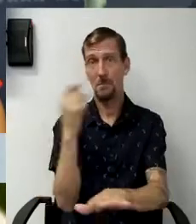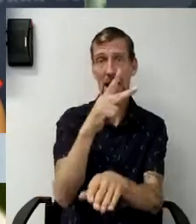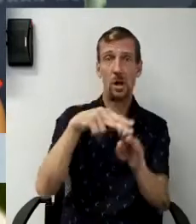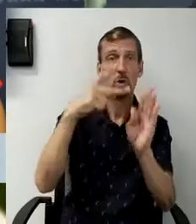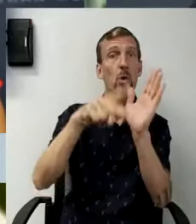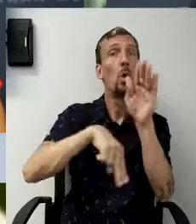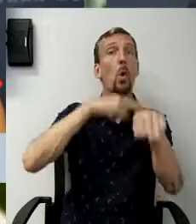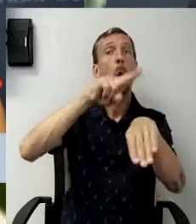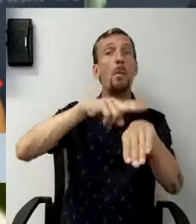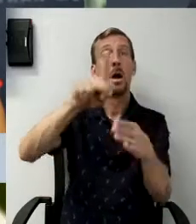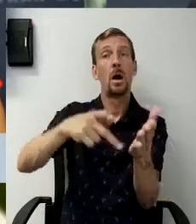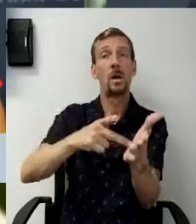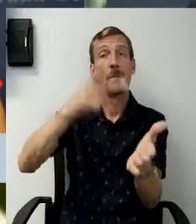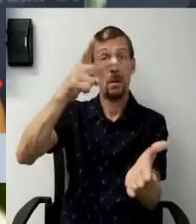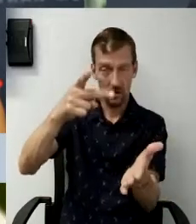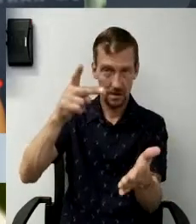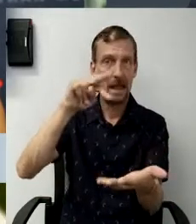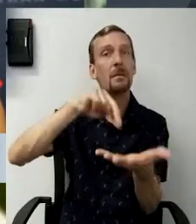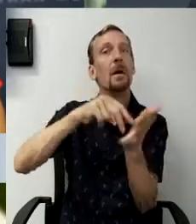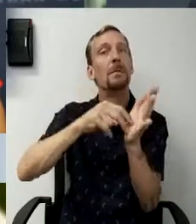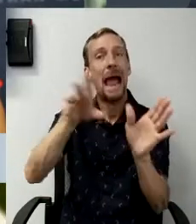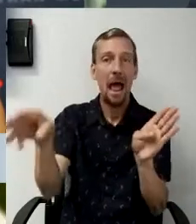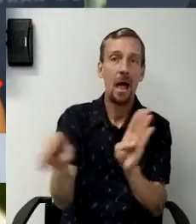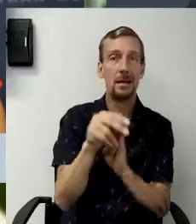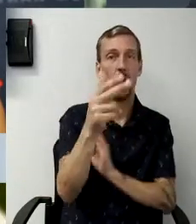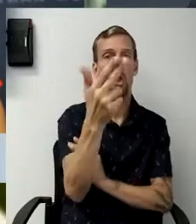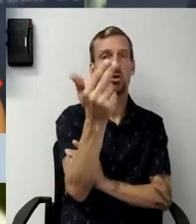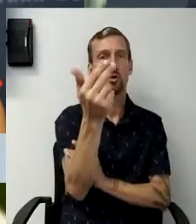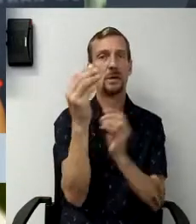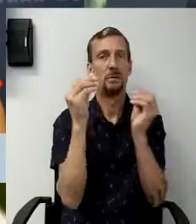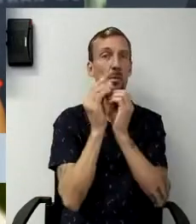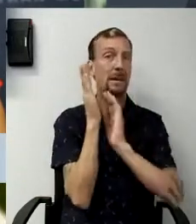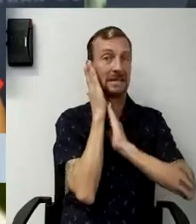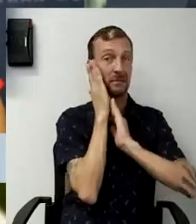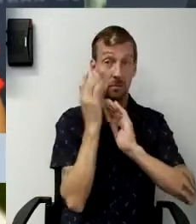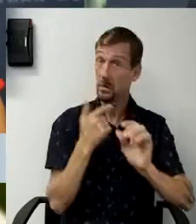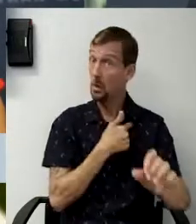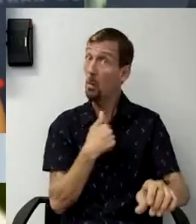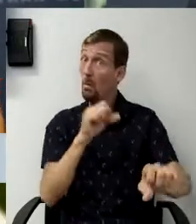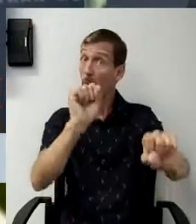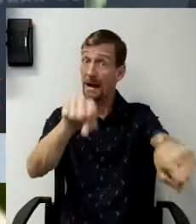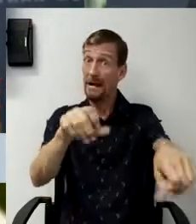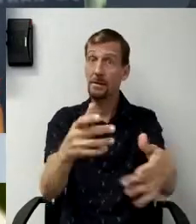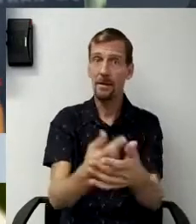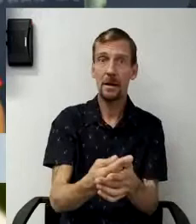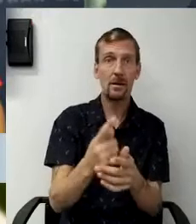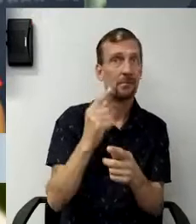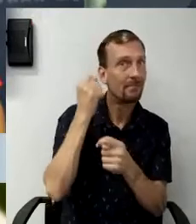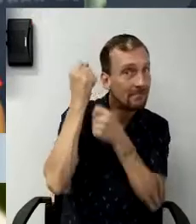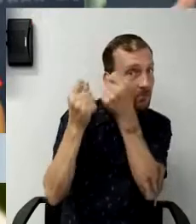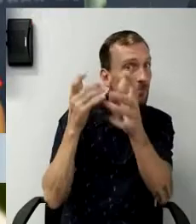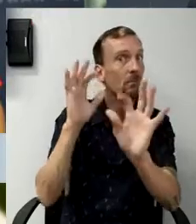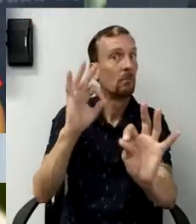would add an additional 13 bed capacity, which we could do. So theoretically, we have